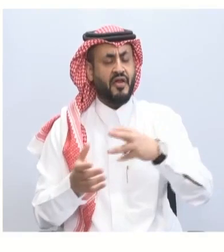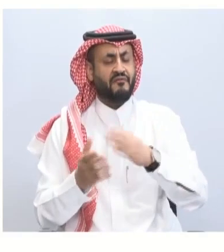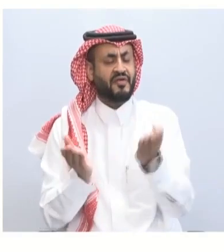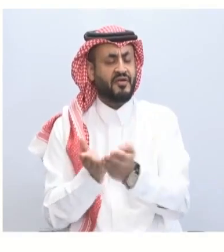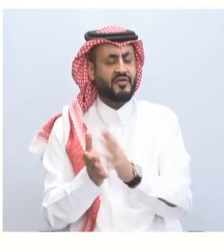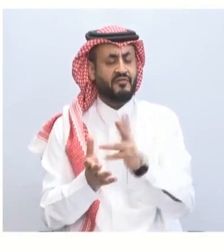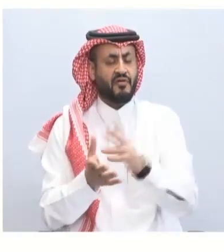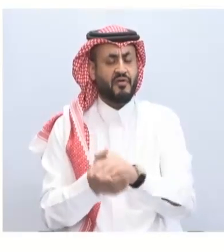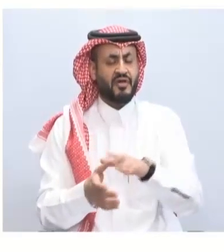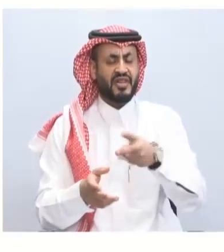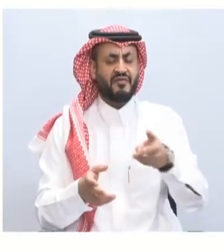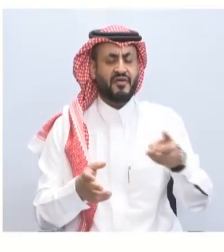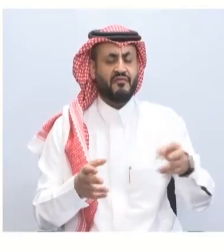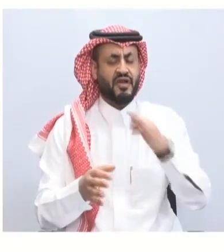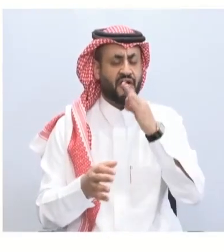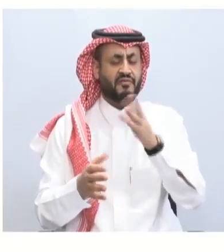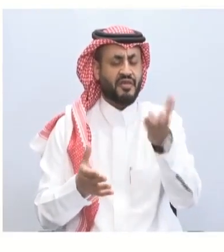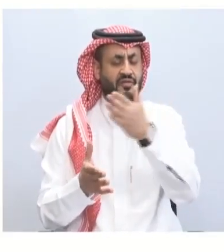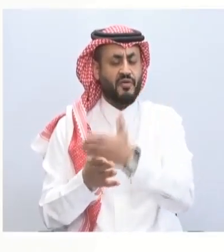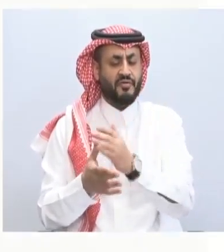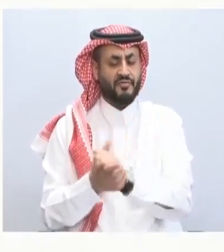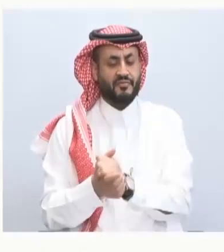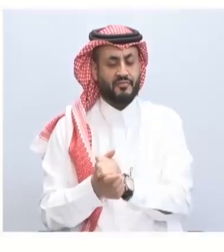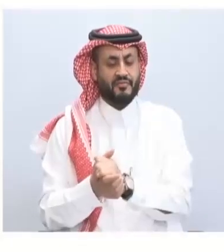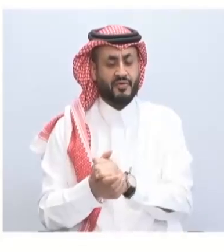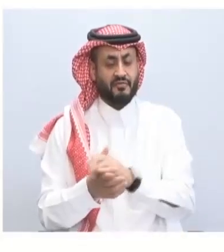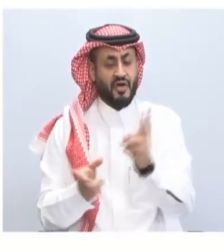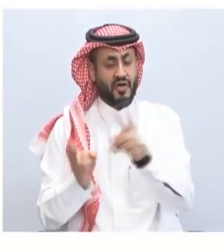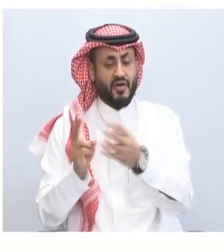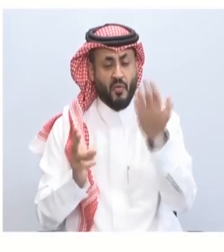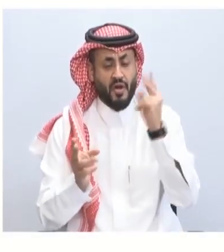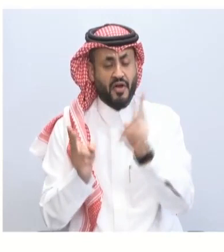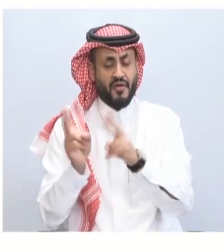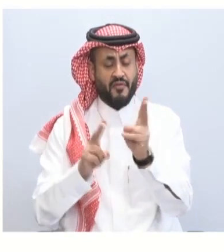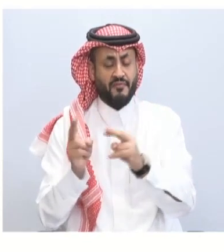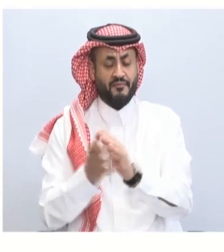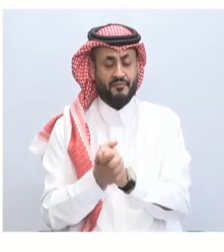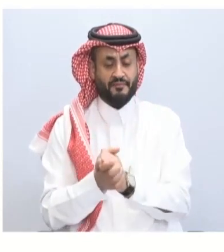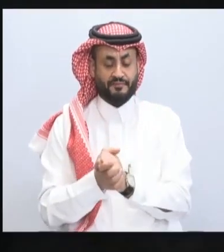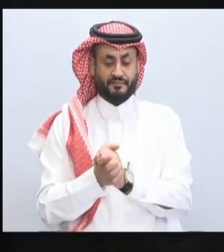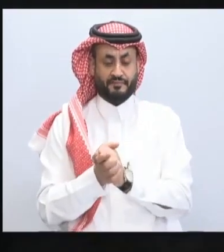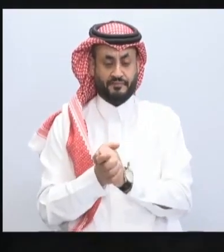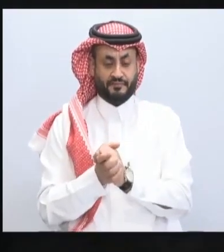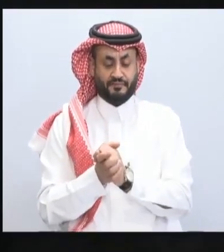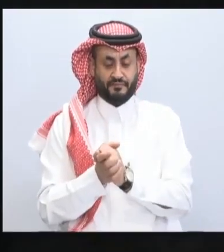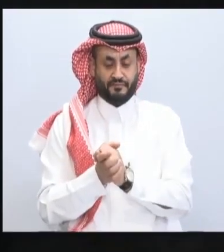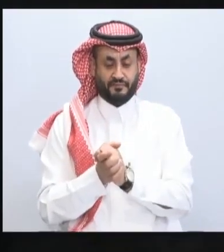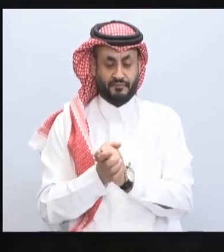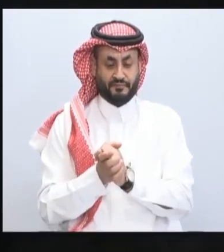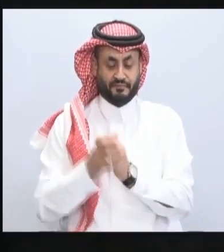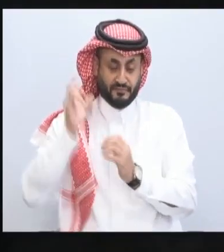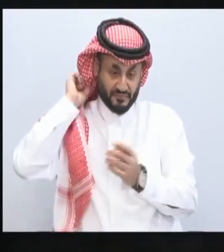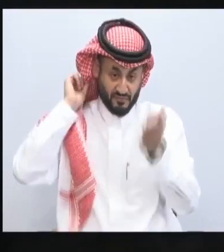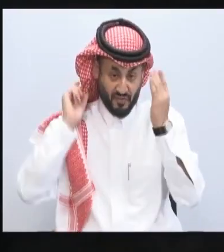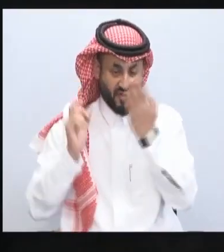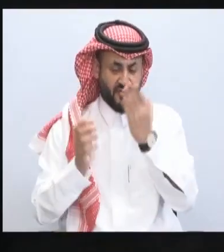different types of language and why? Now we have discussed the content that we talked about throughout the reading. You